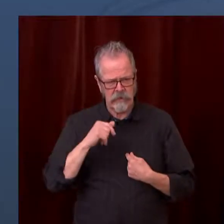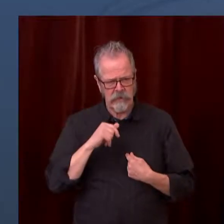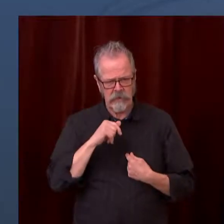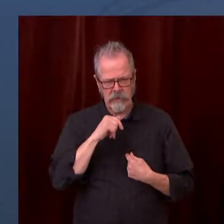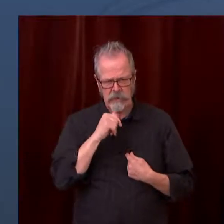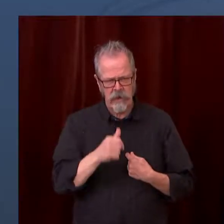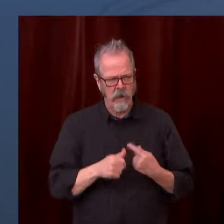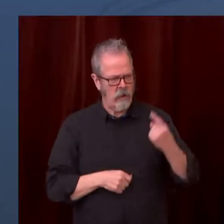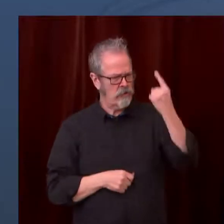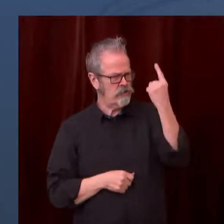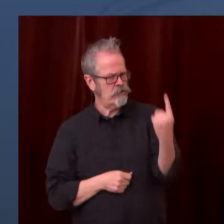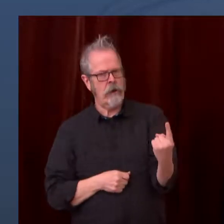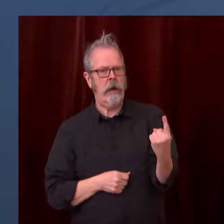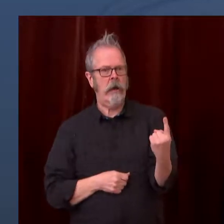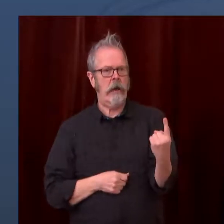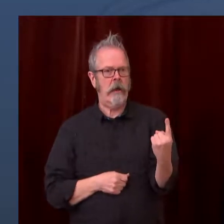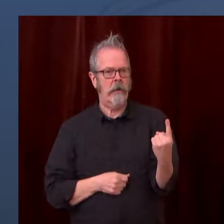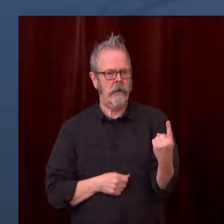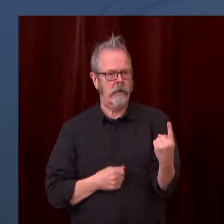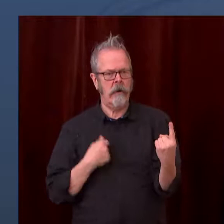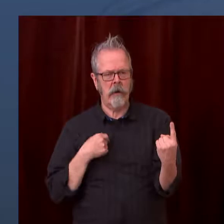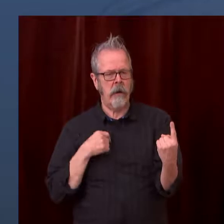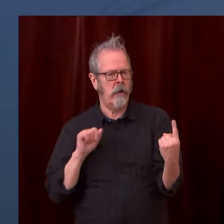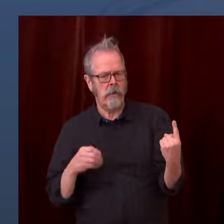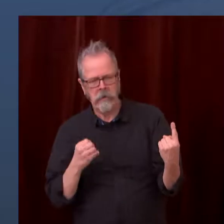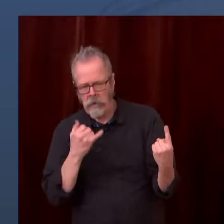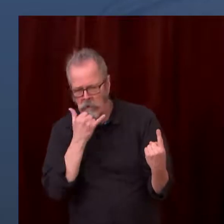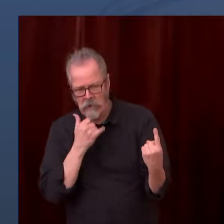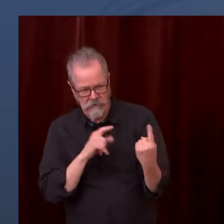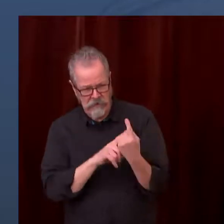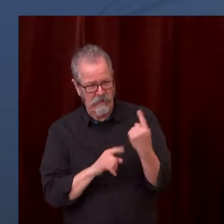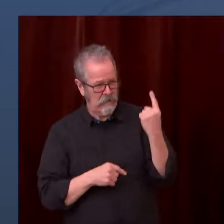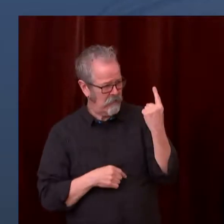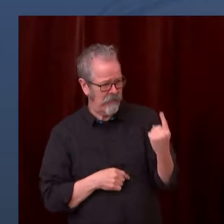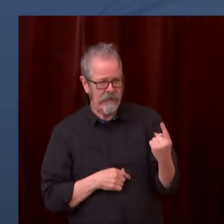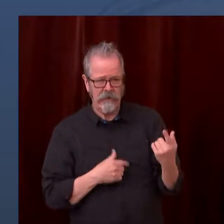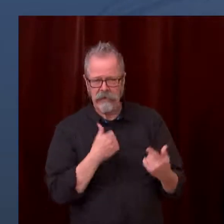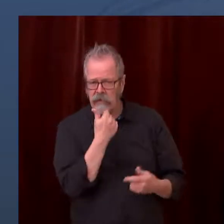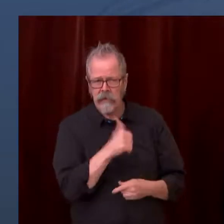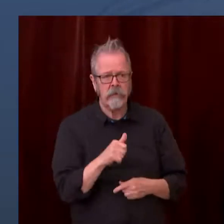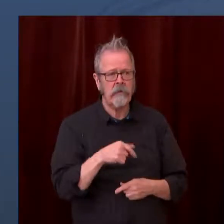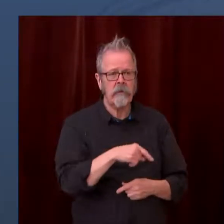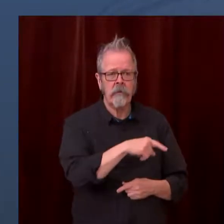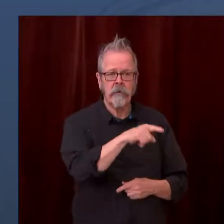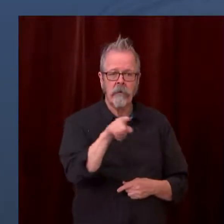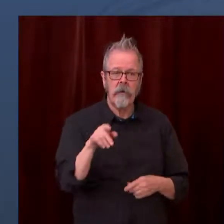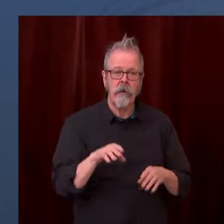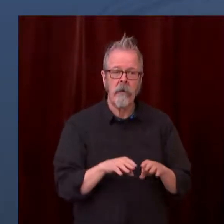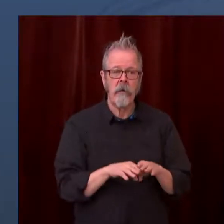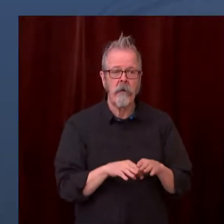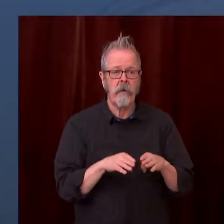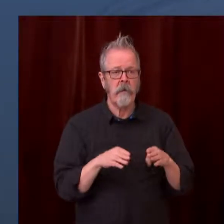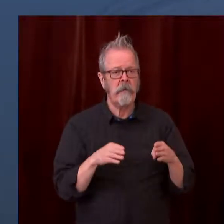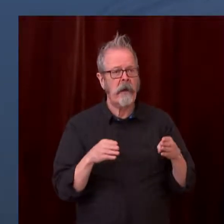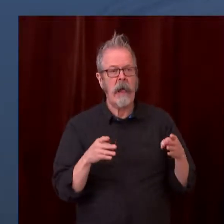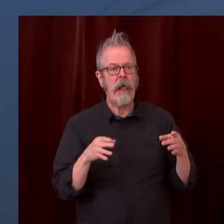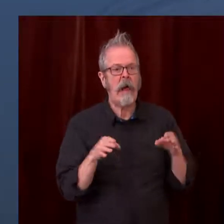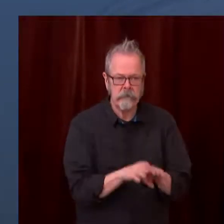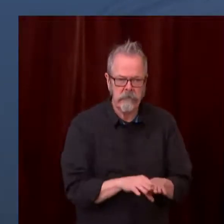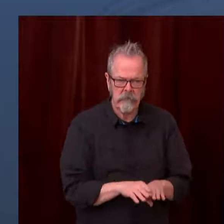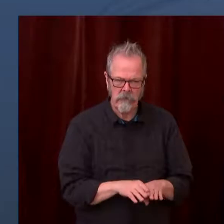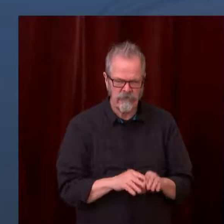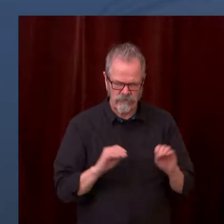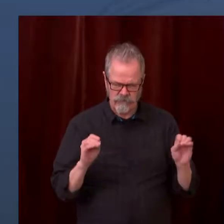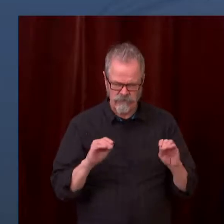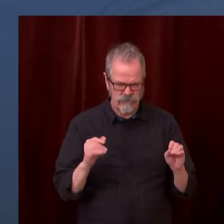knowledge, that abandoned this and went backwards. And the reason is because they have seen it work.